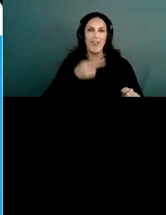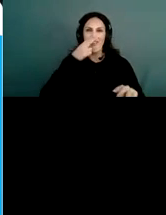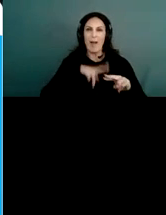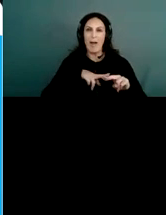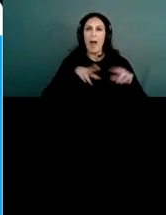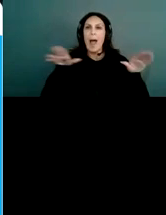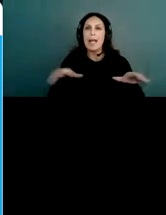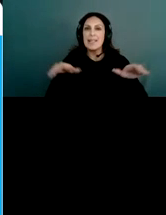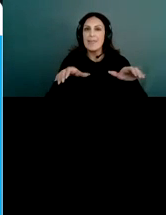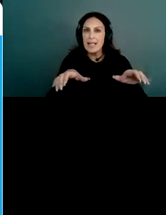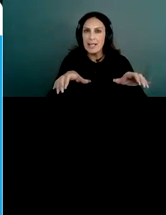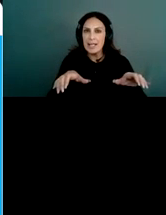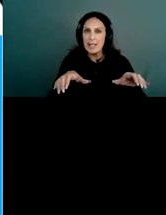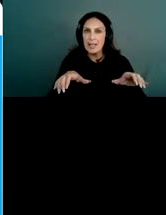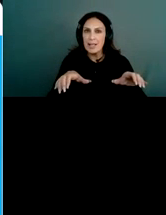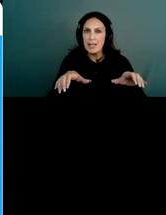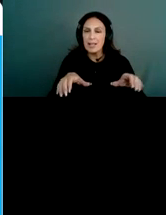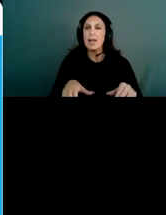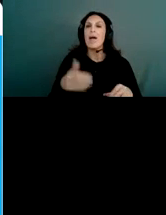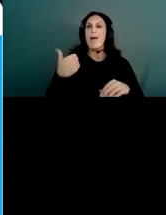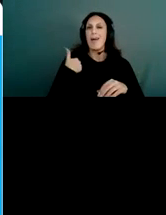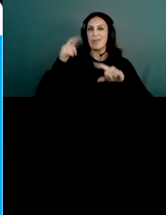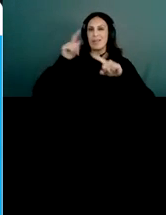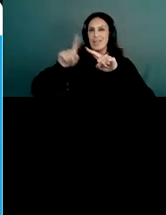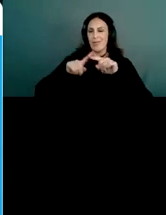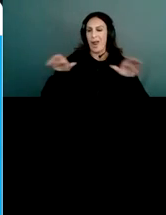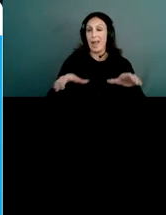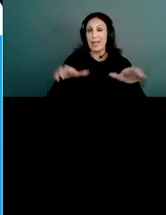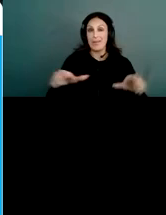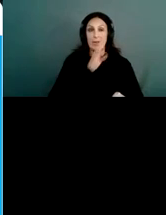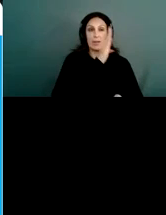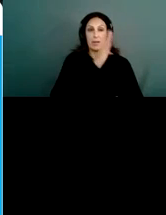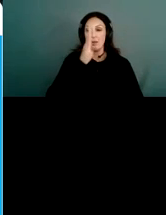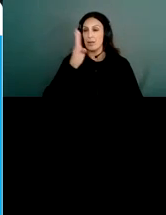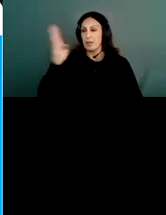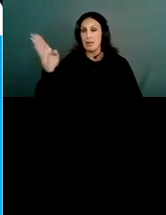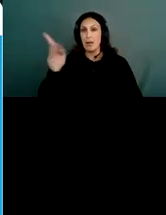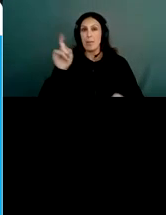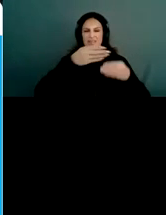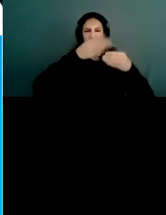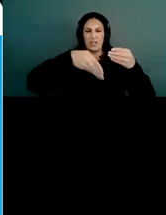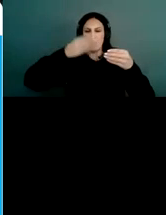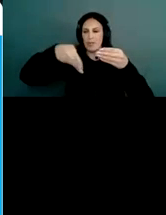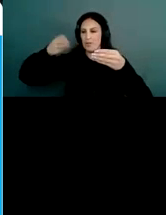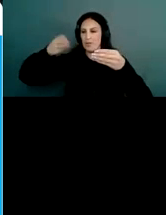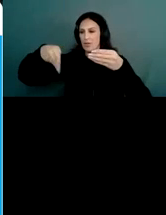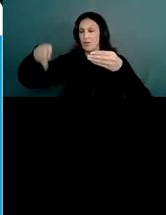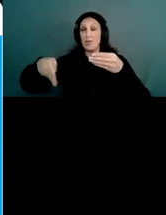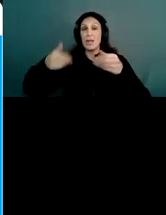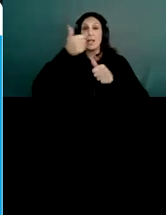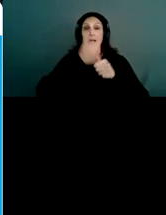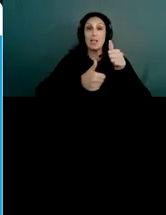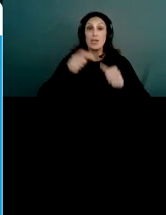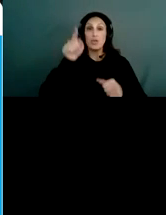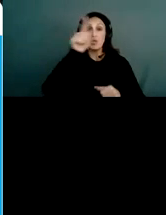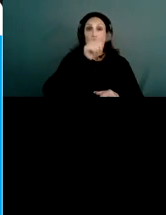selection screen presents the student with a set of activities to complete. Each icon is associated with one of the core areas